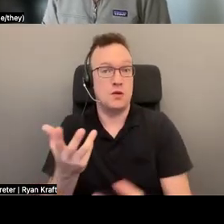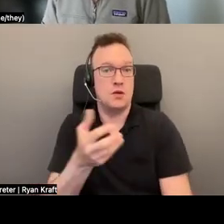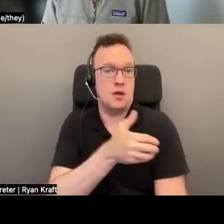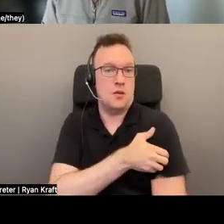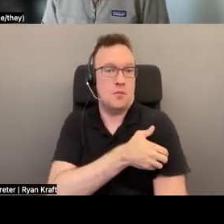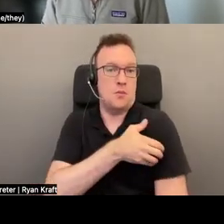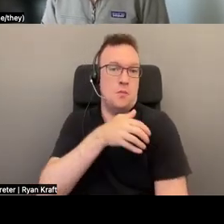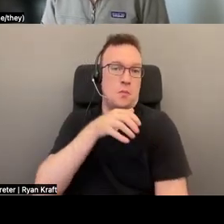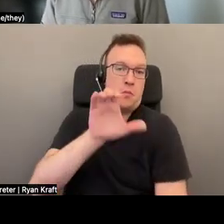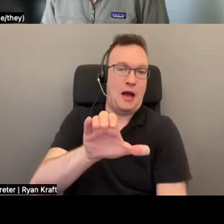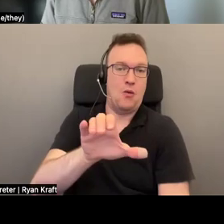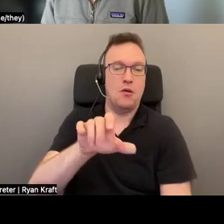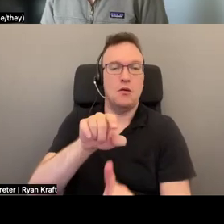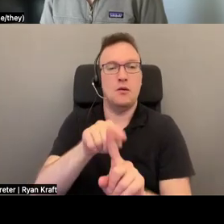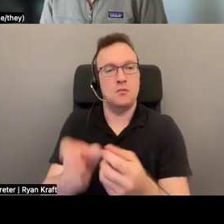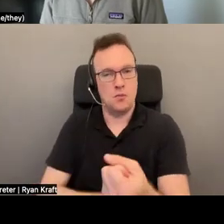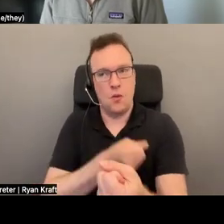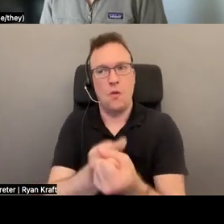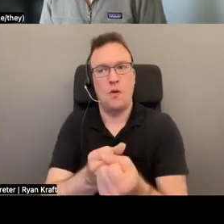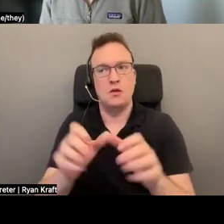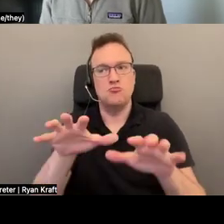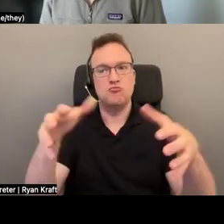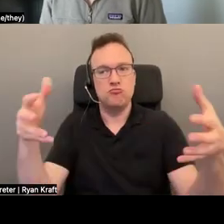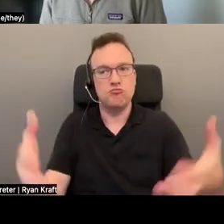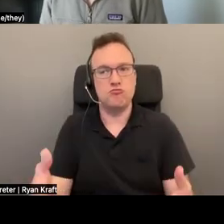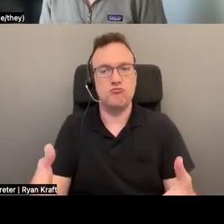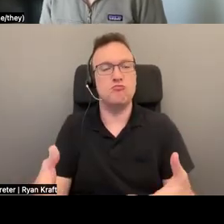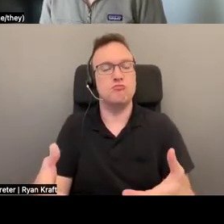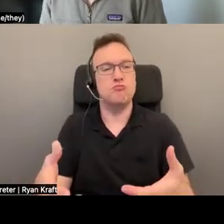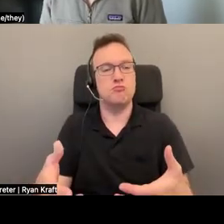empower and support through its